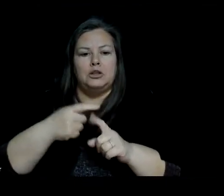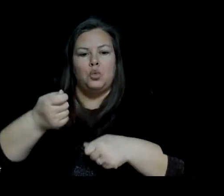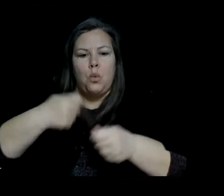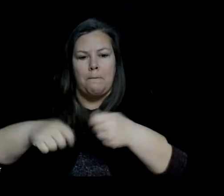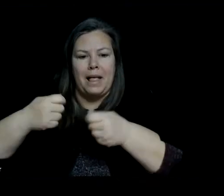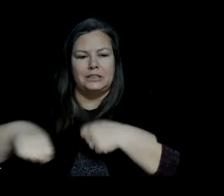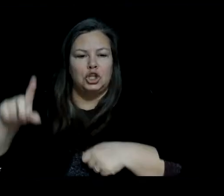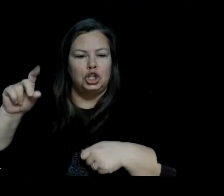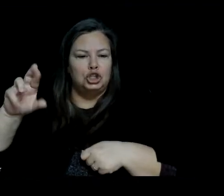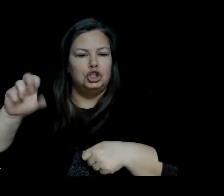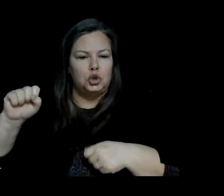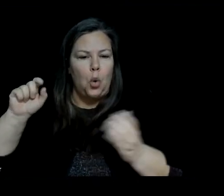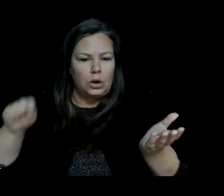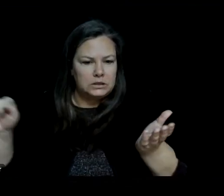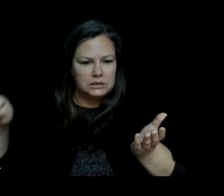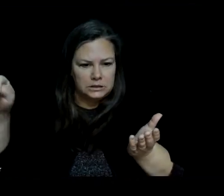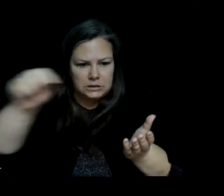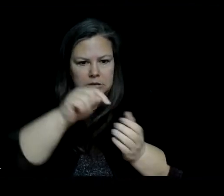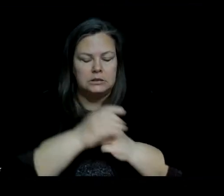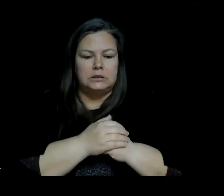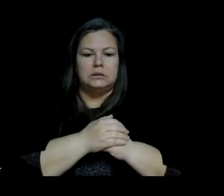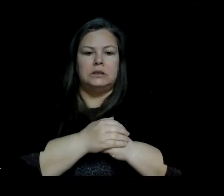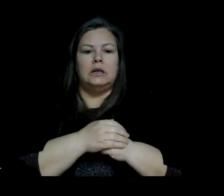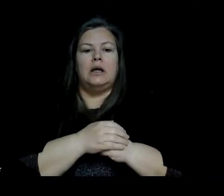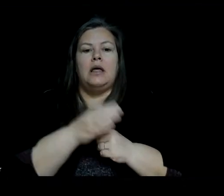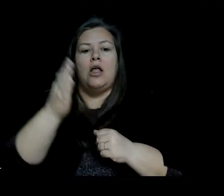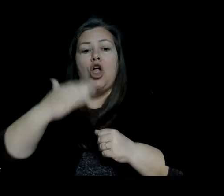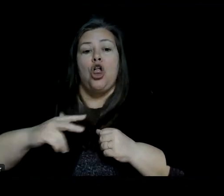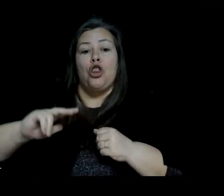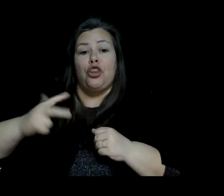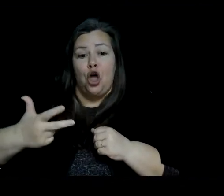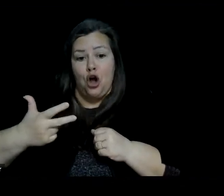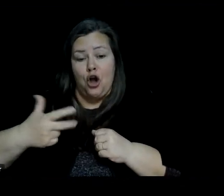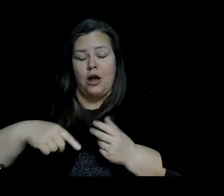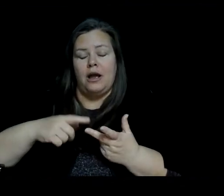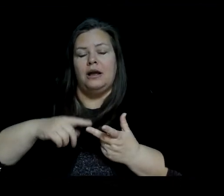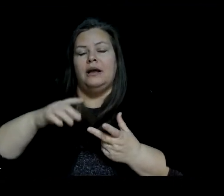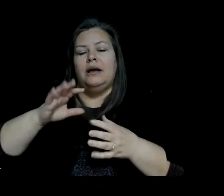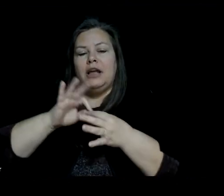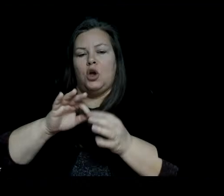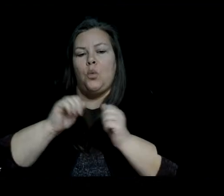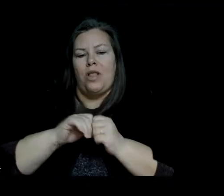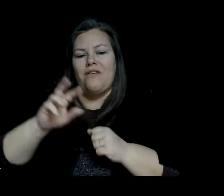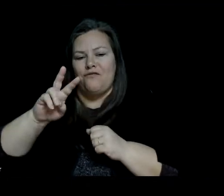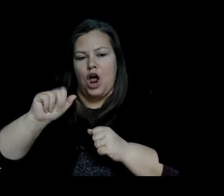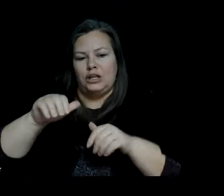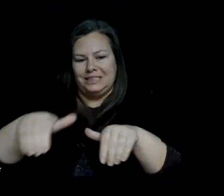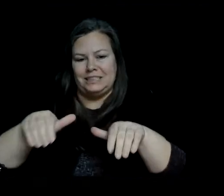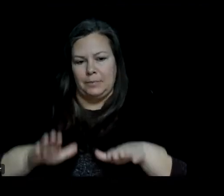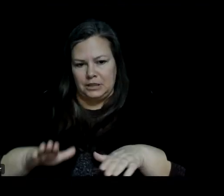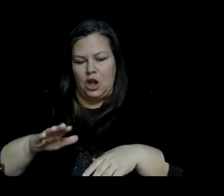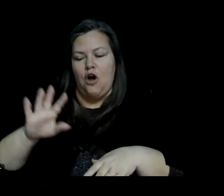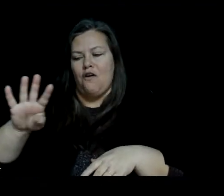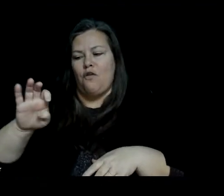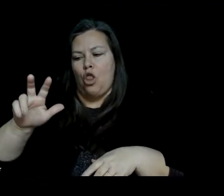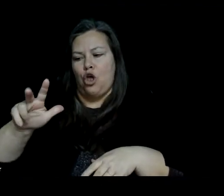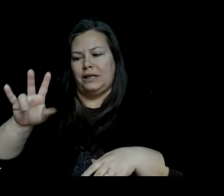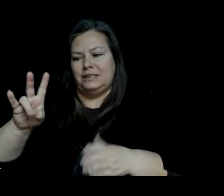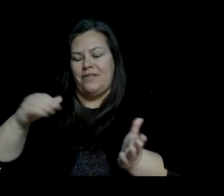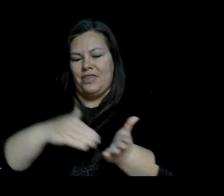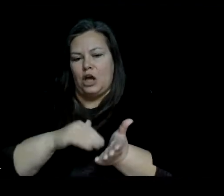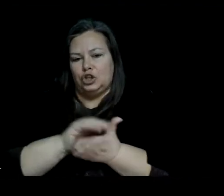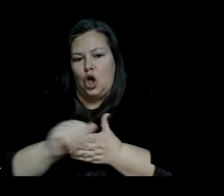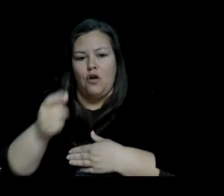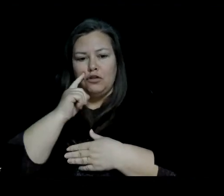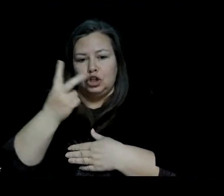and things of that nature. And finally, item 3 concerns the veteran cemeteries. The request includes $437,000 for